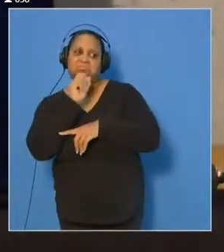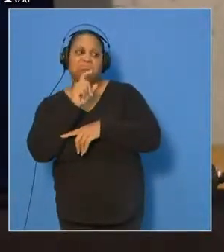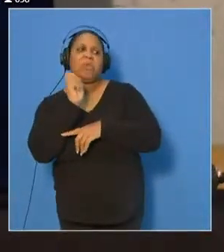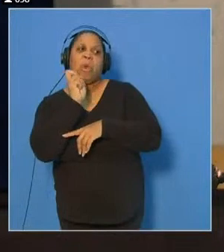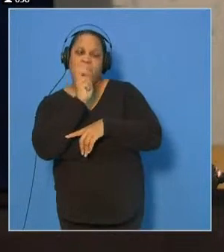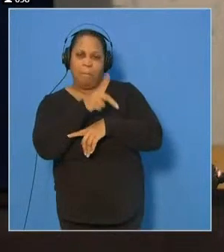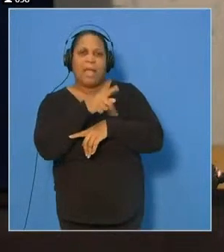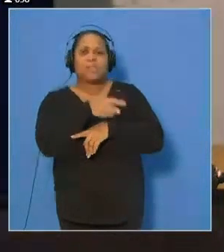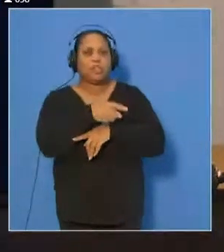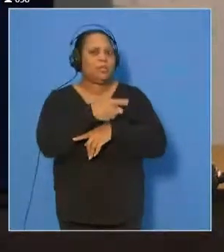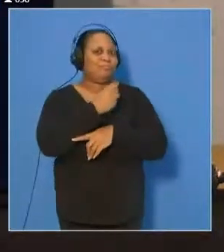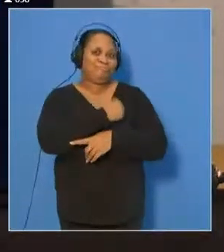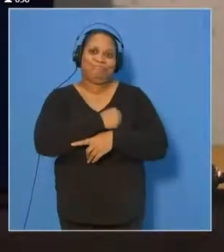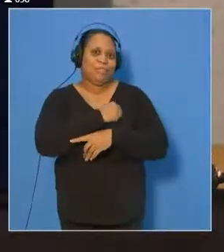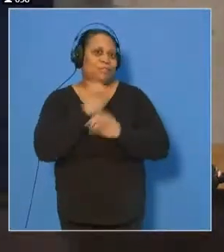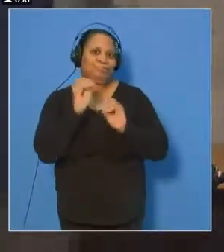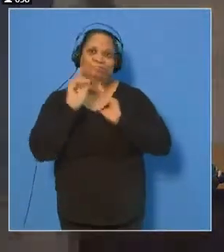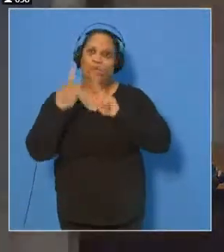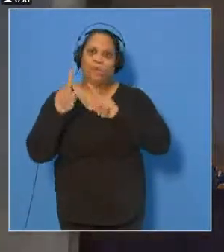come with the information tonight.